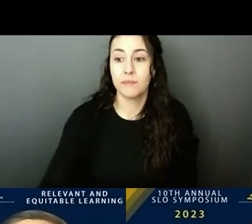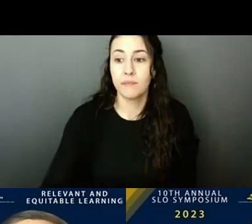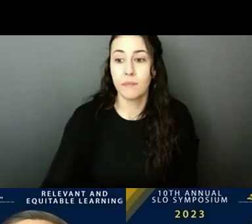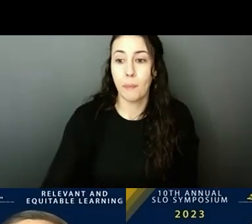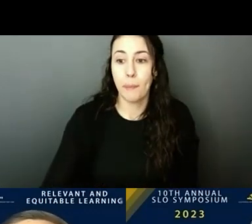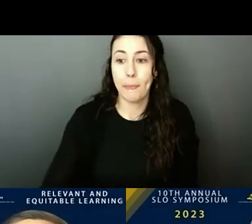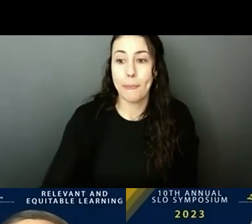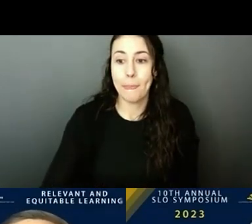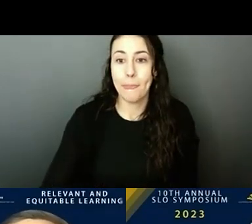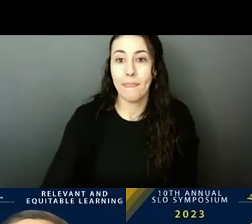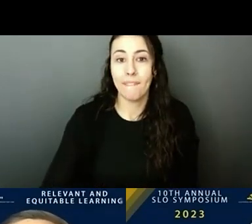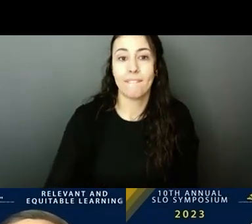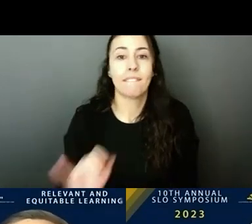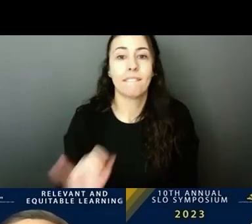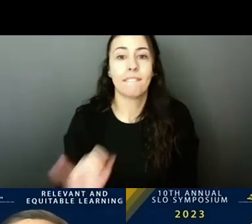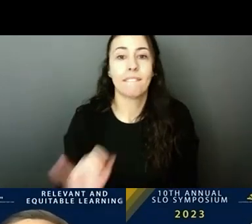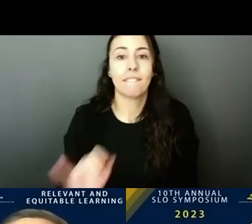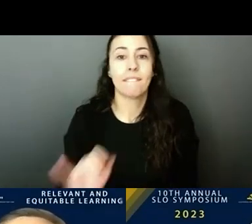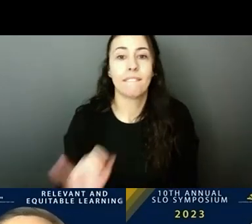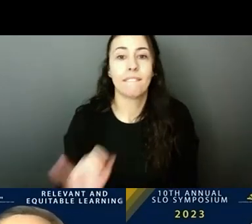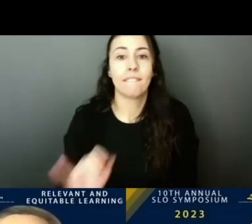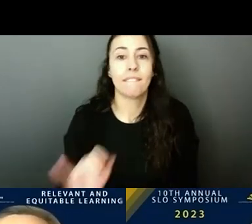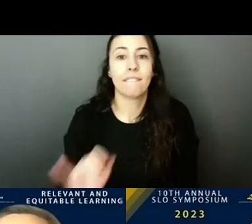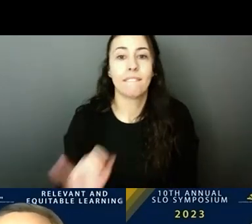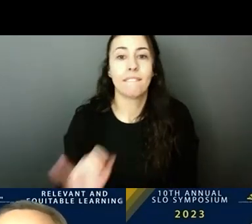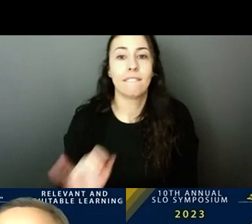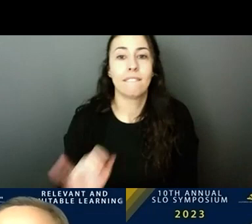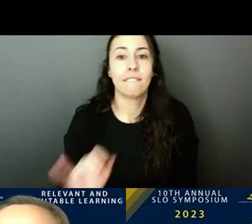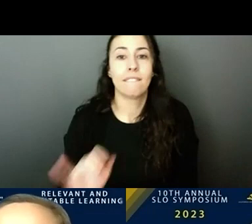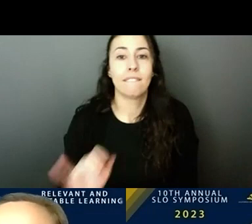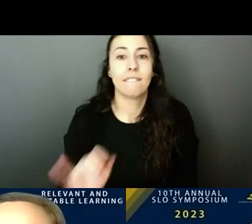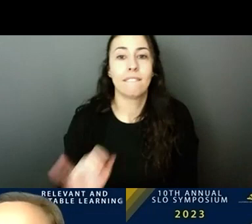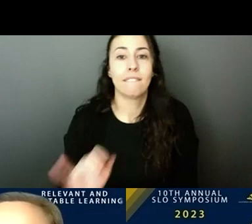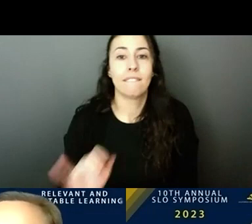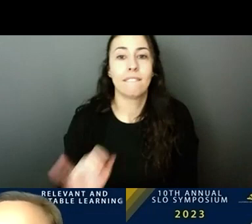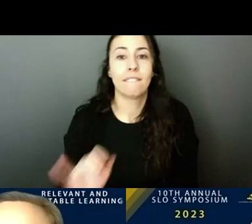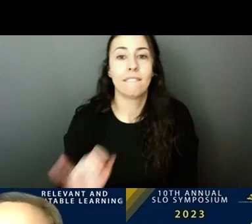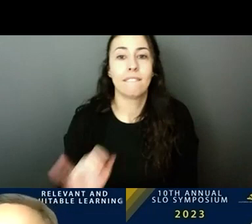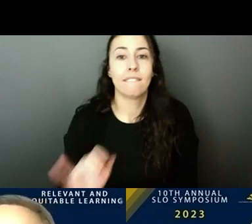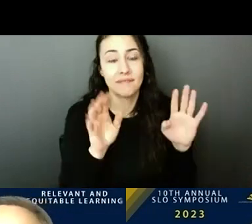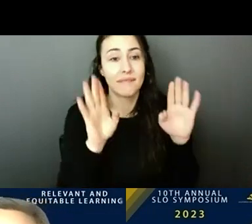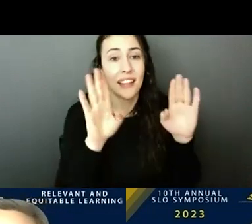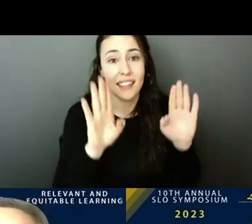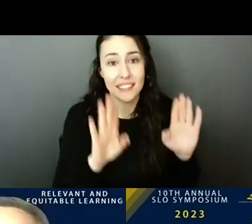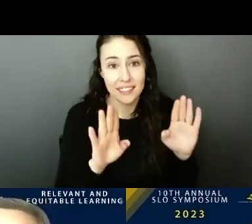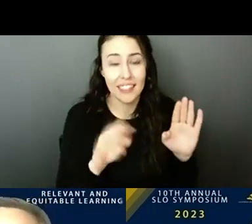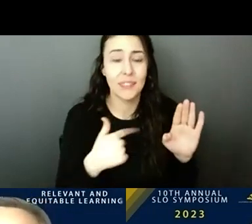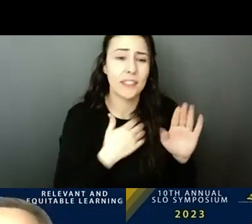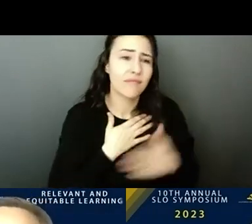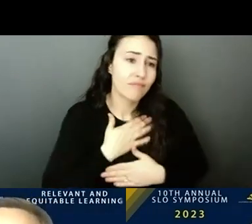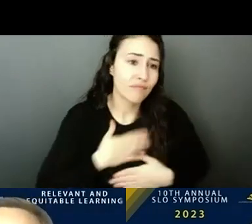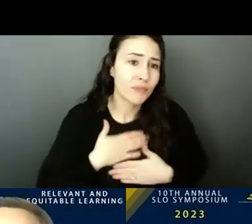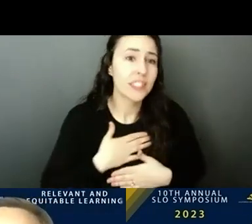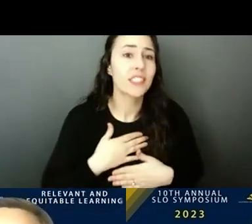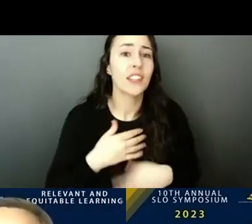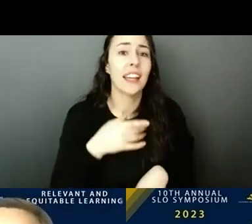Excellent. Indeed, Amanda, we've been waiting years, Dr. Lowe, for those statements to be made. So we are just so very appreciative. Amanda